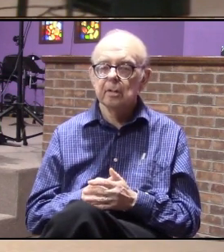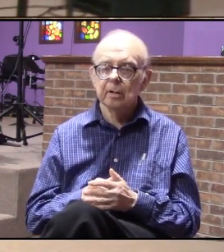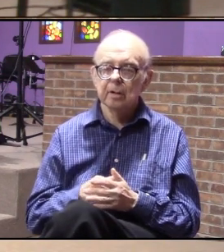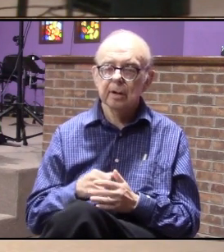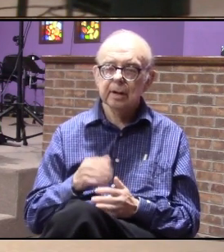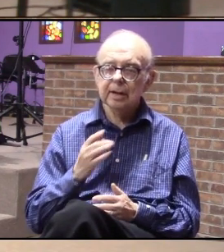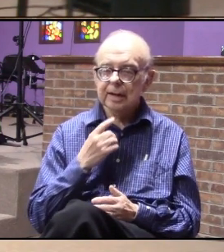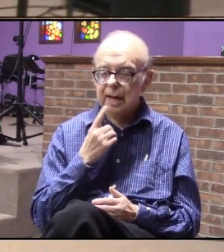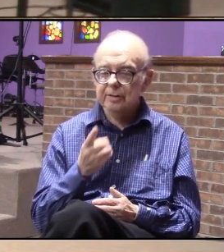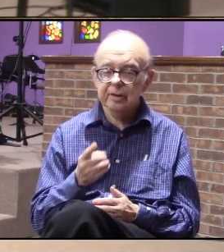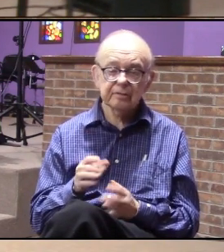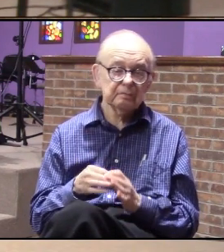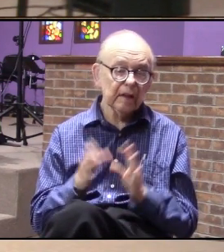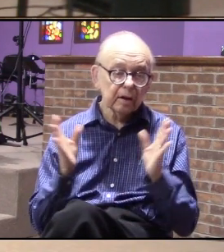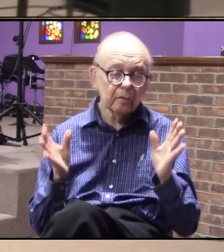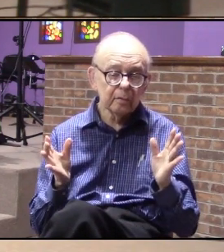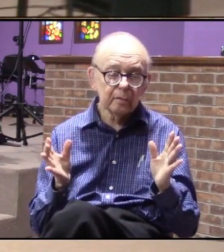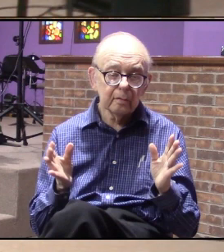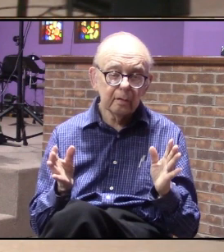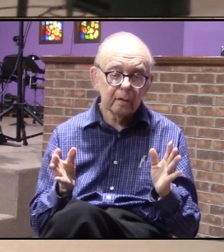God's saying, turn loose